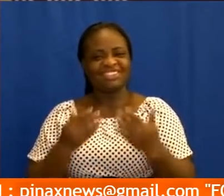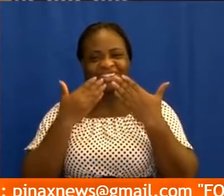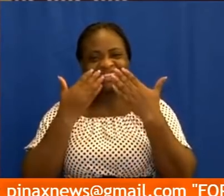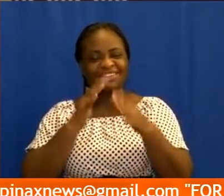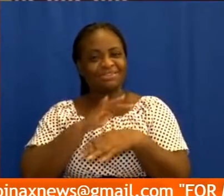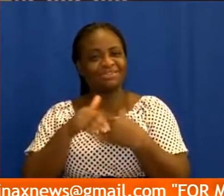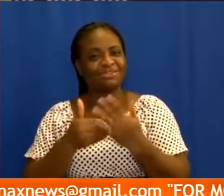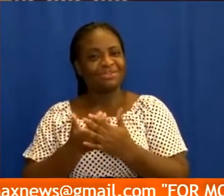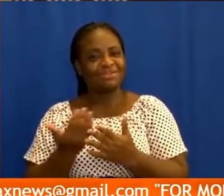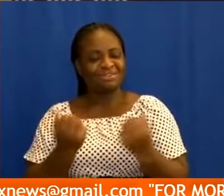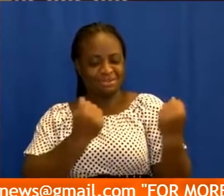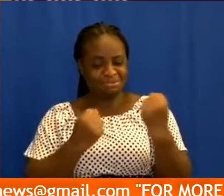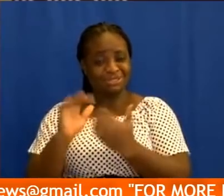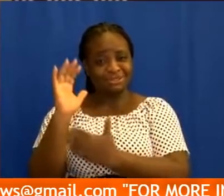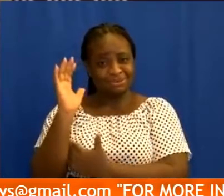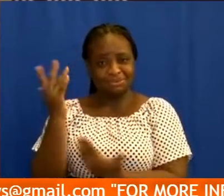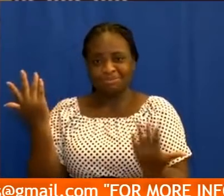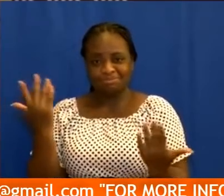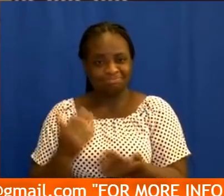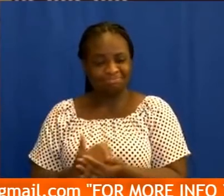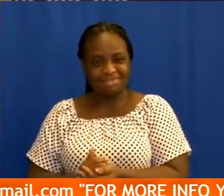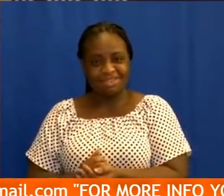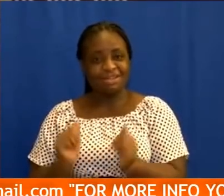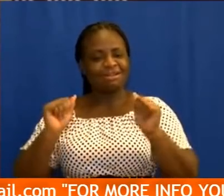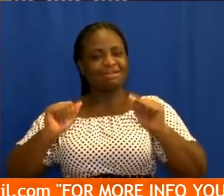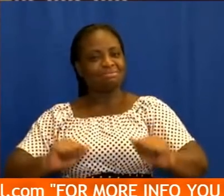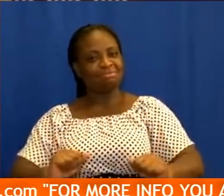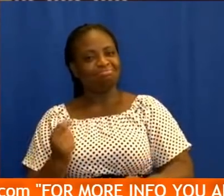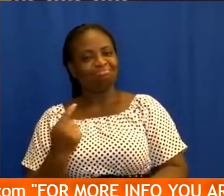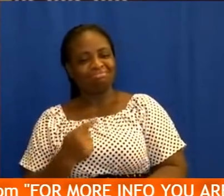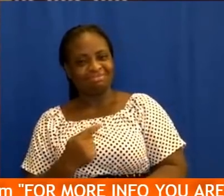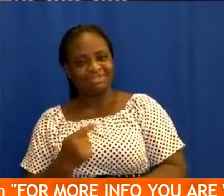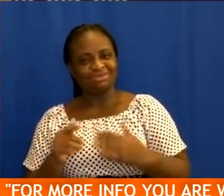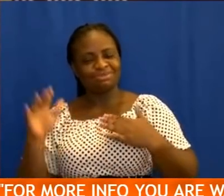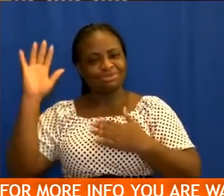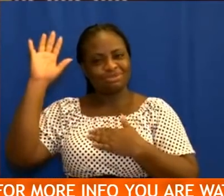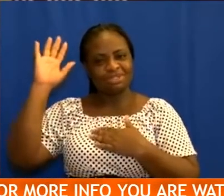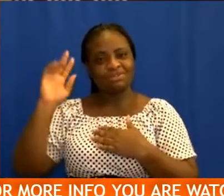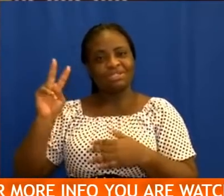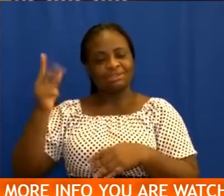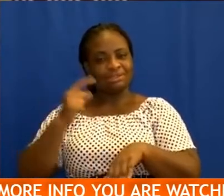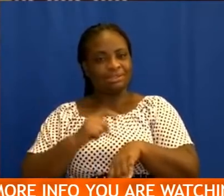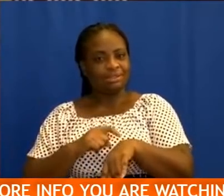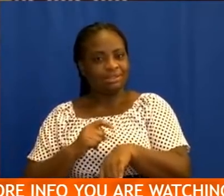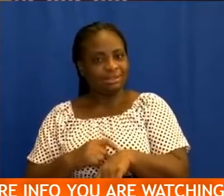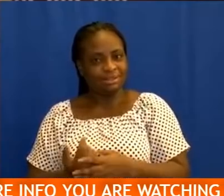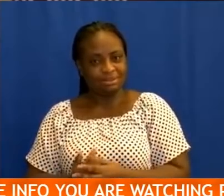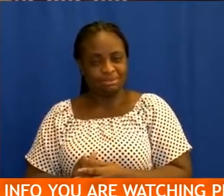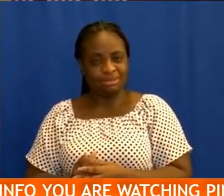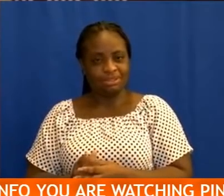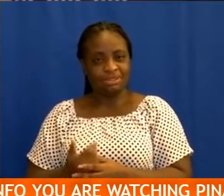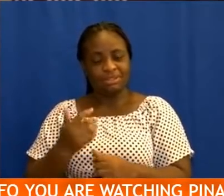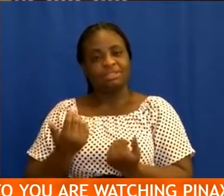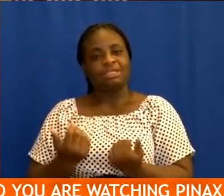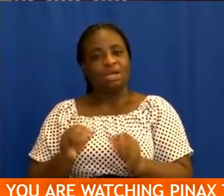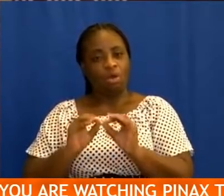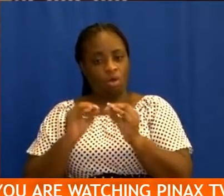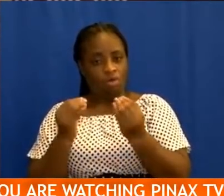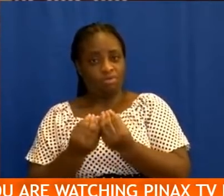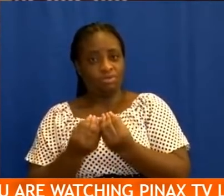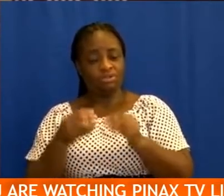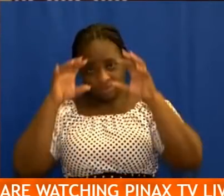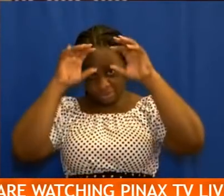all and Almighty God for enabling me to swear for the second time the oath of office as